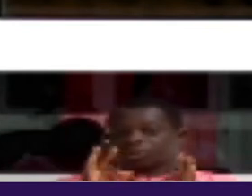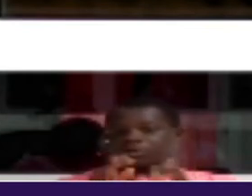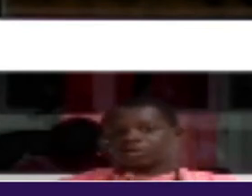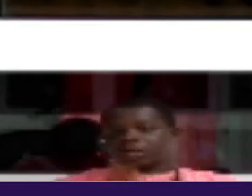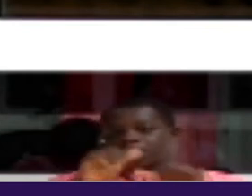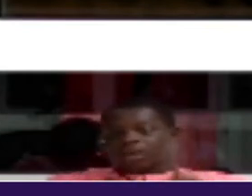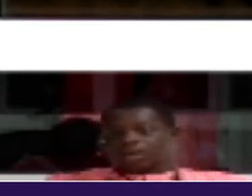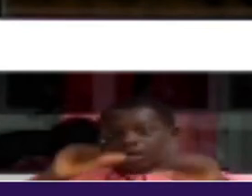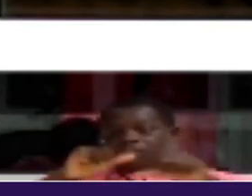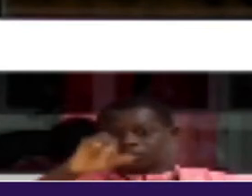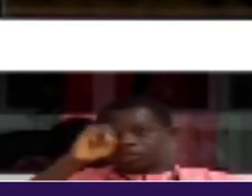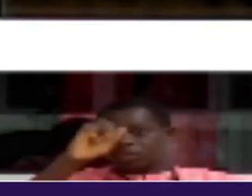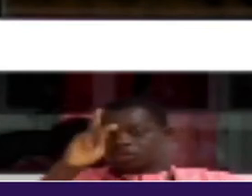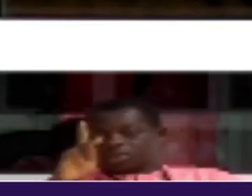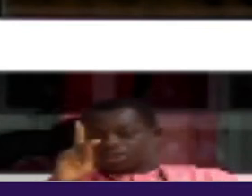around Serekunda cinema,